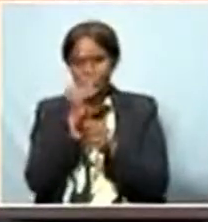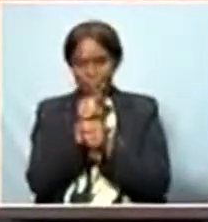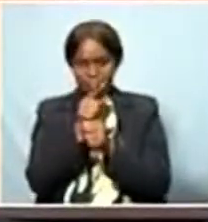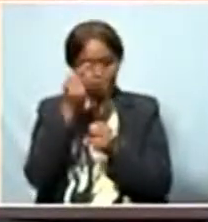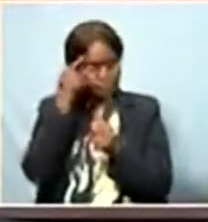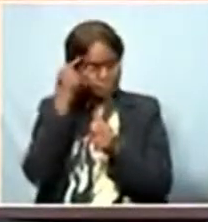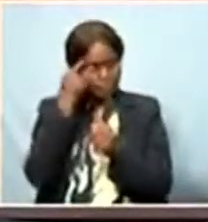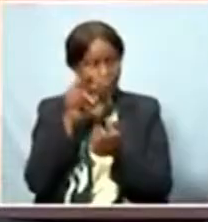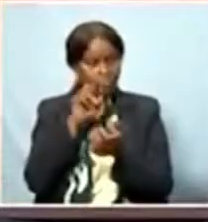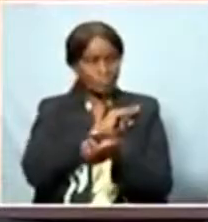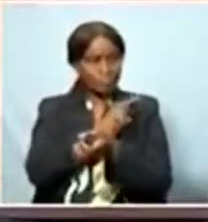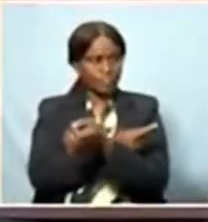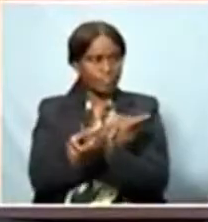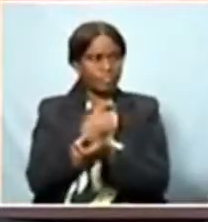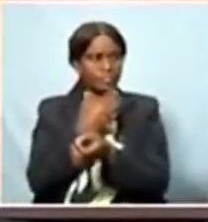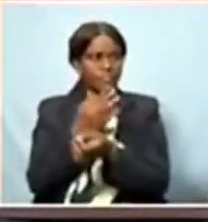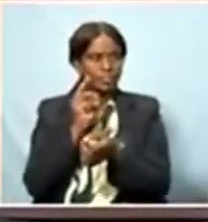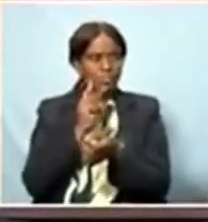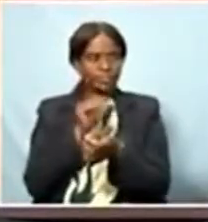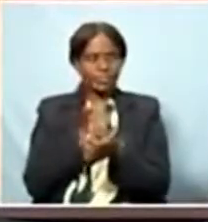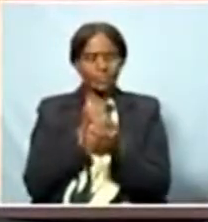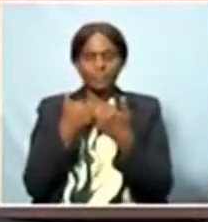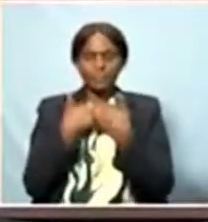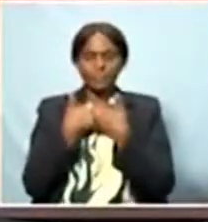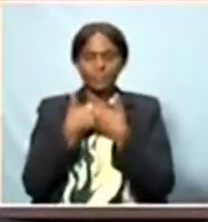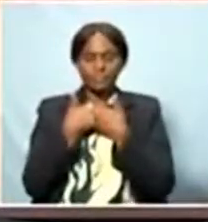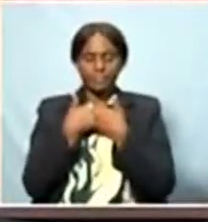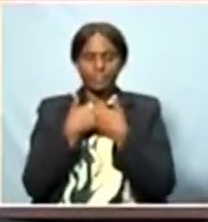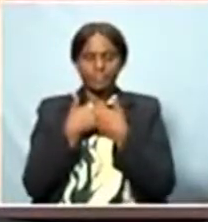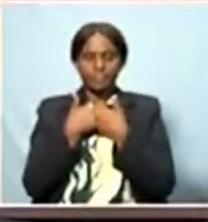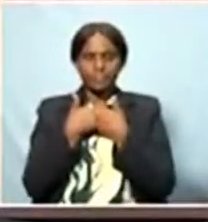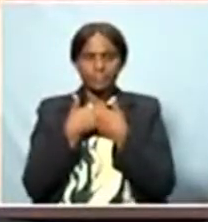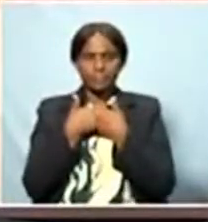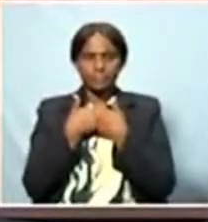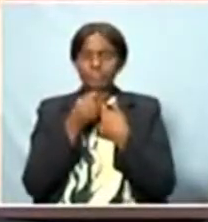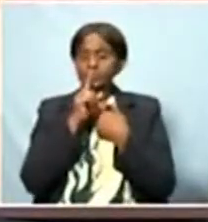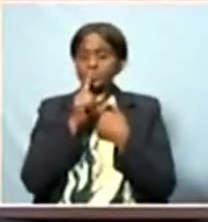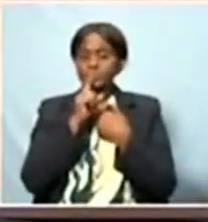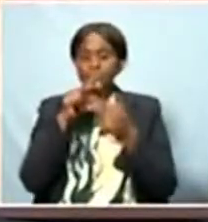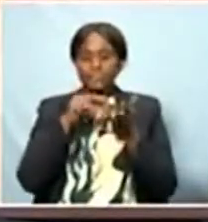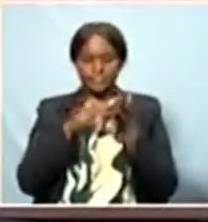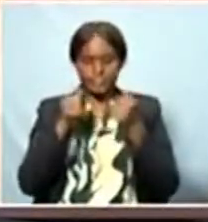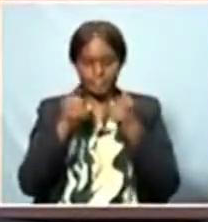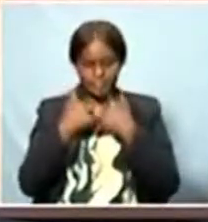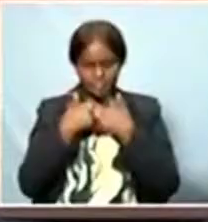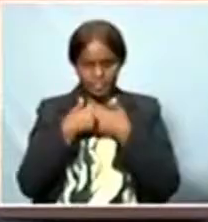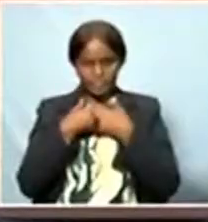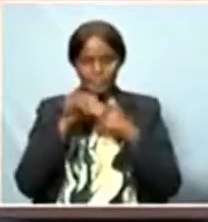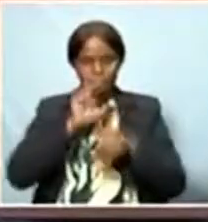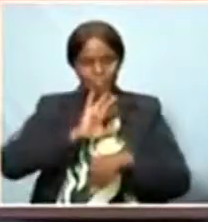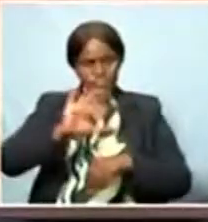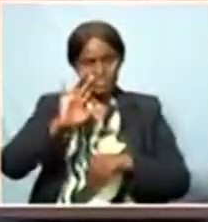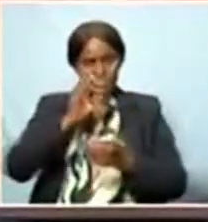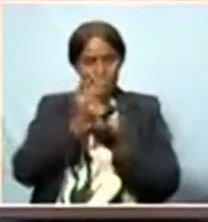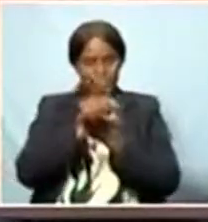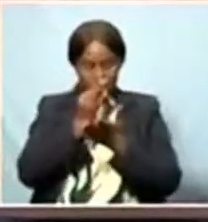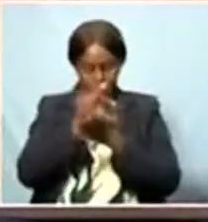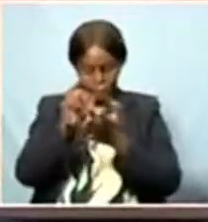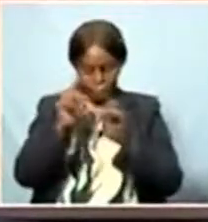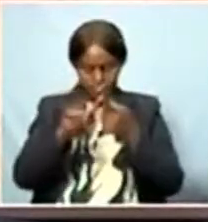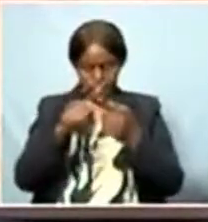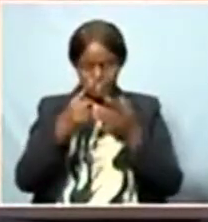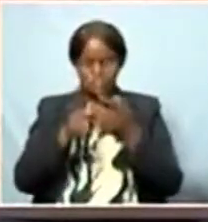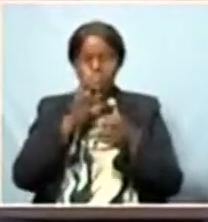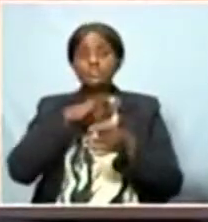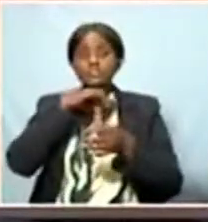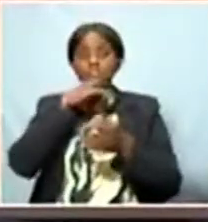government resources. We are of the firm view that your office needs to be